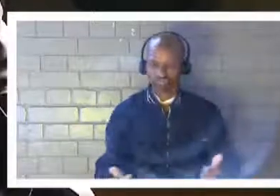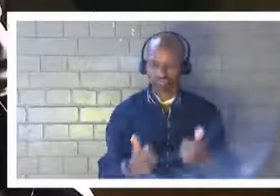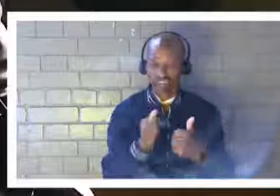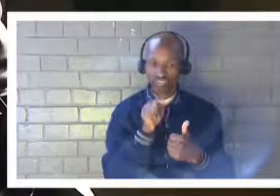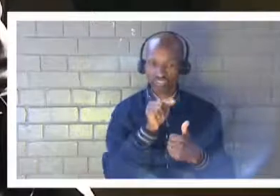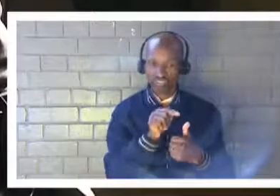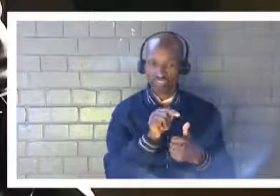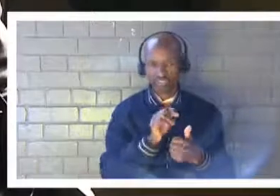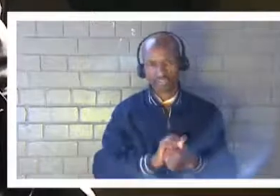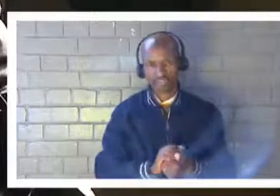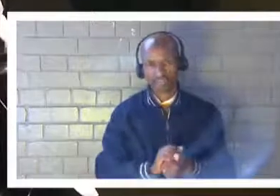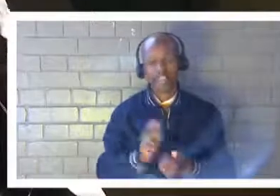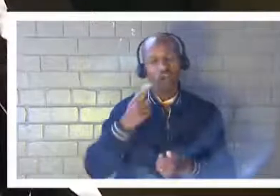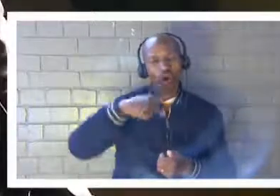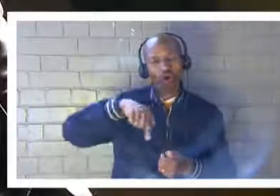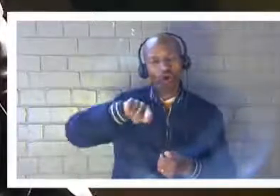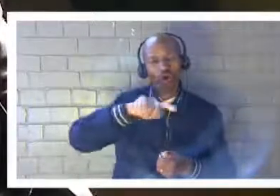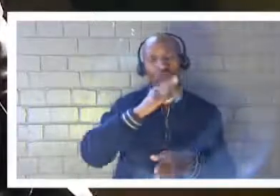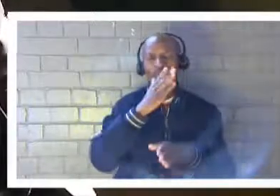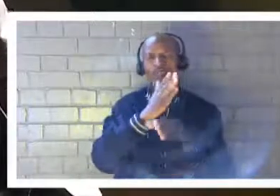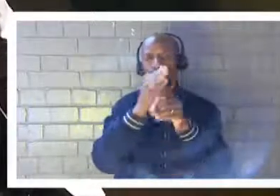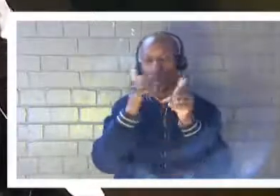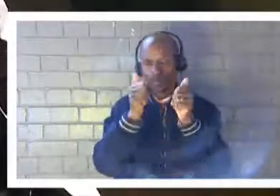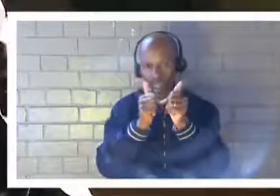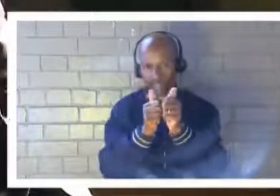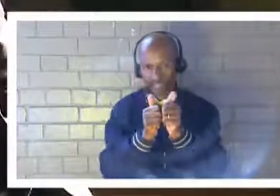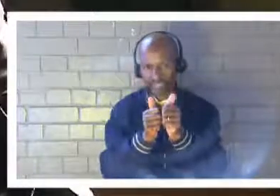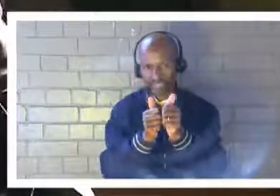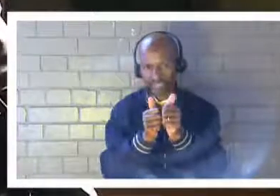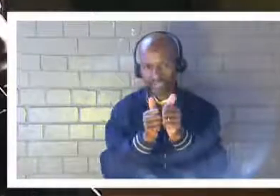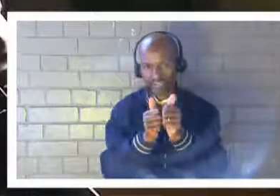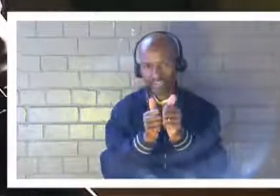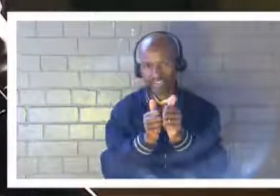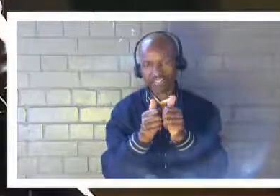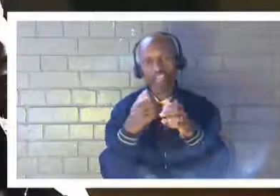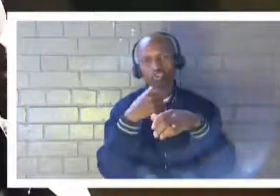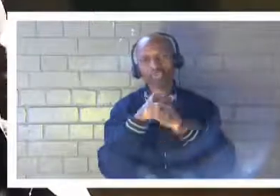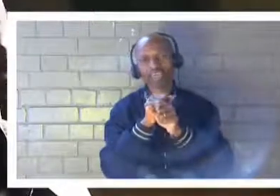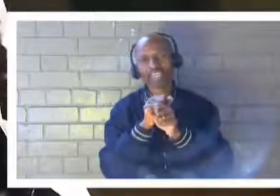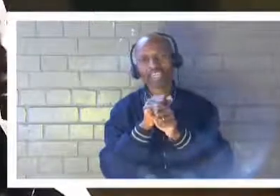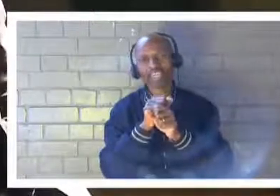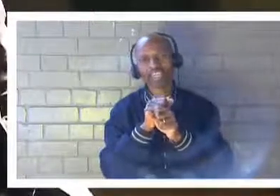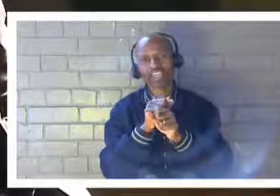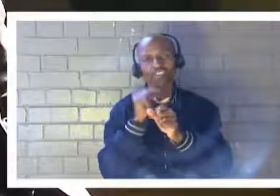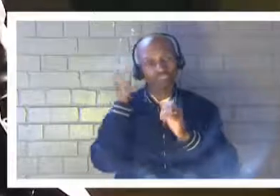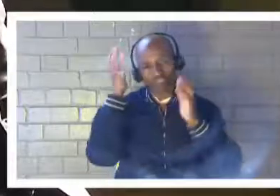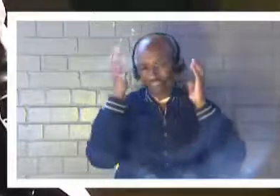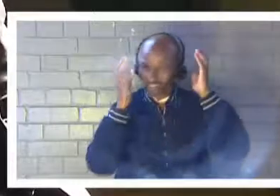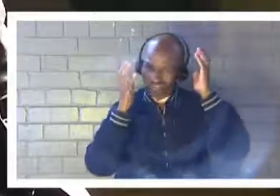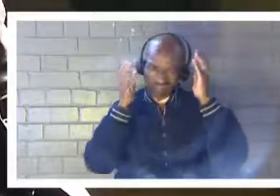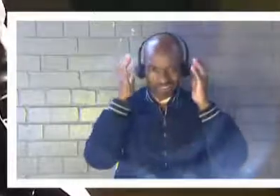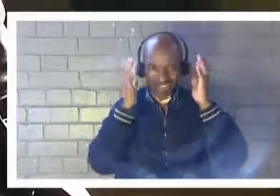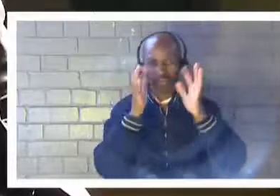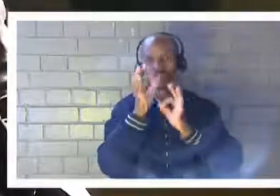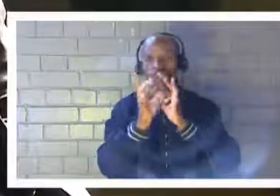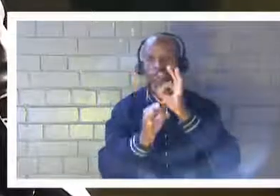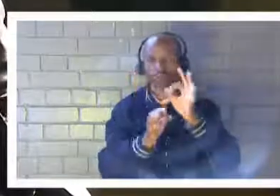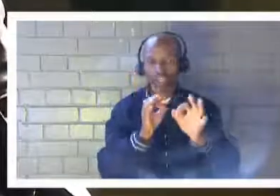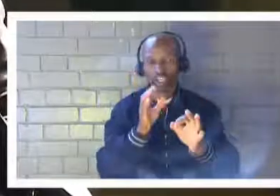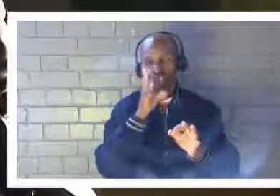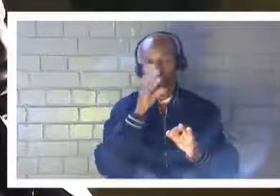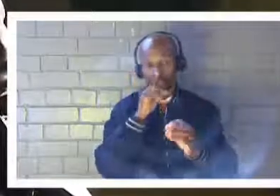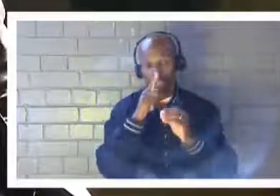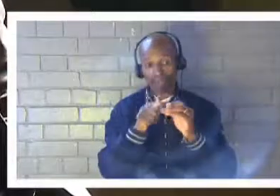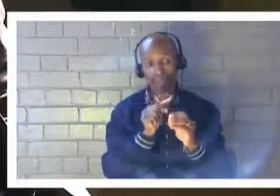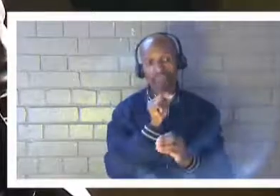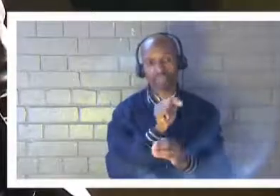challenge, all these colleagues that have actually narrated their frustrations, they talk to